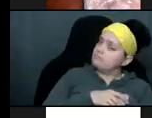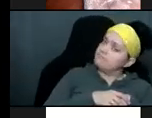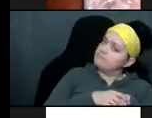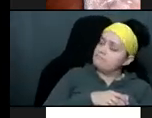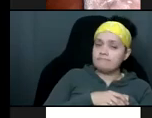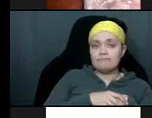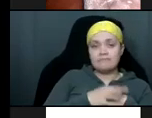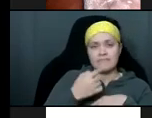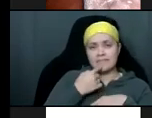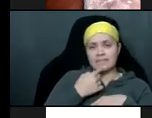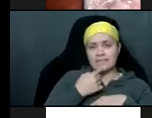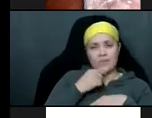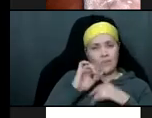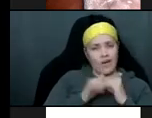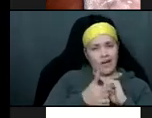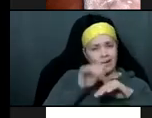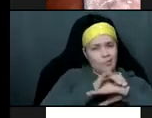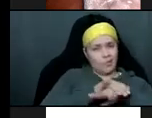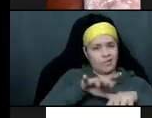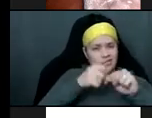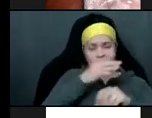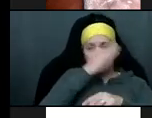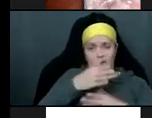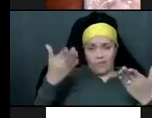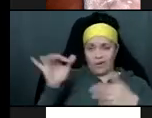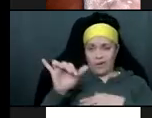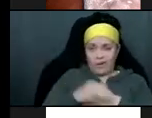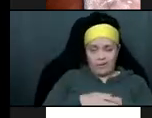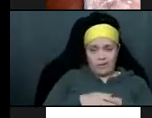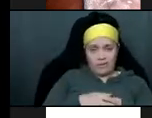The natives said, well, how did the British get? They were never here either.